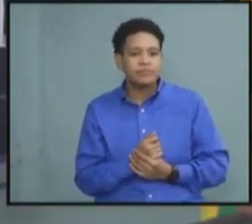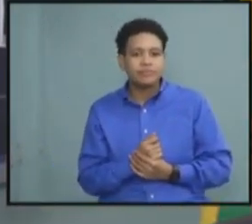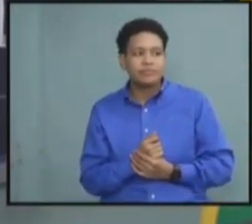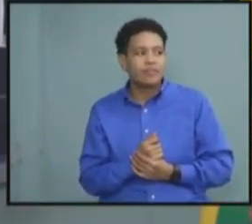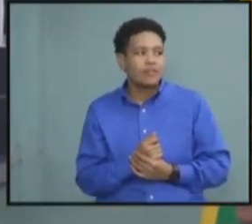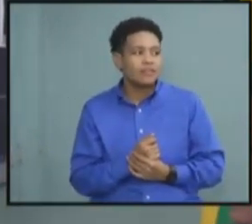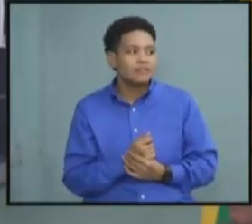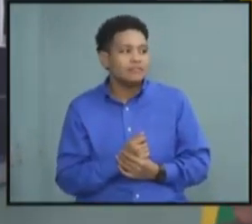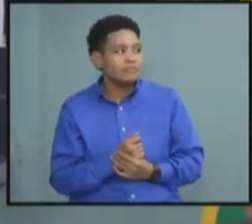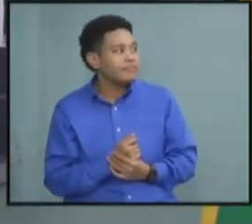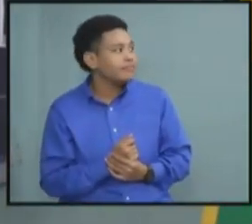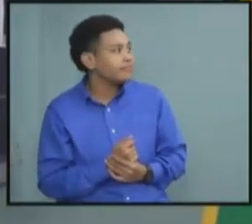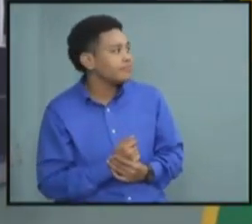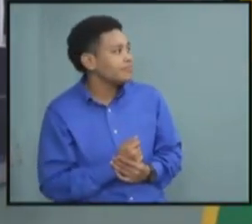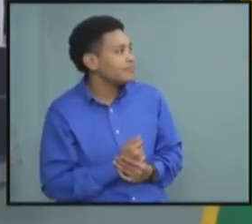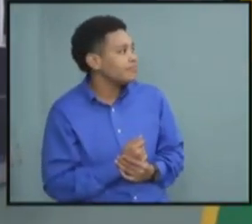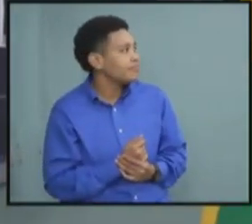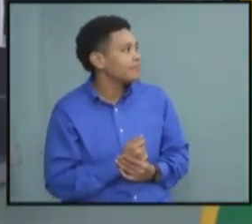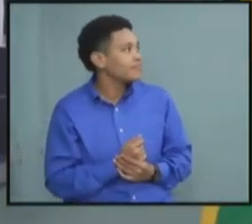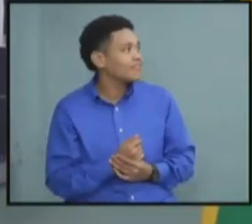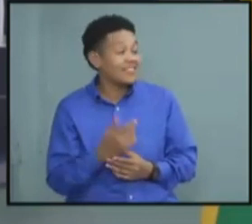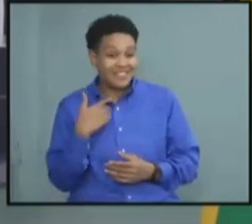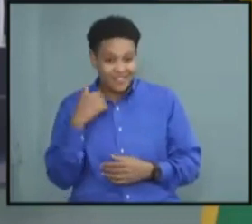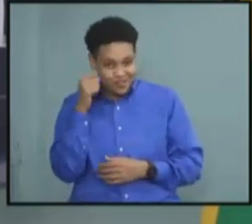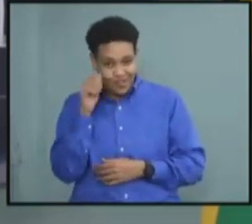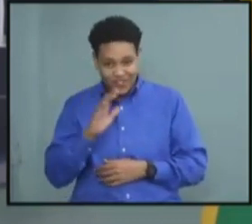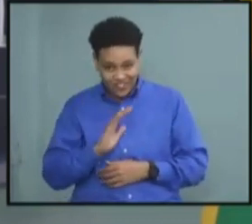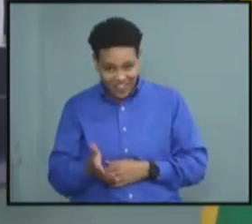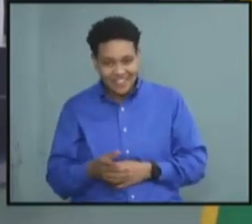Thank you, Minister Vaz. Good job, good job.